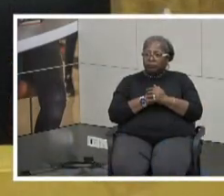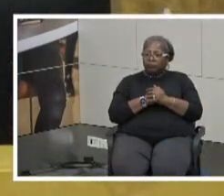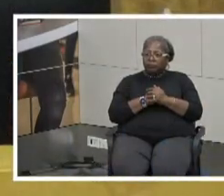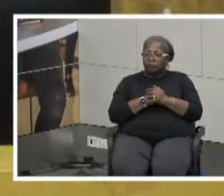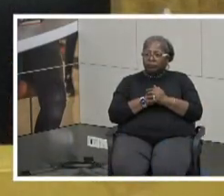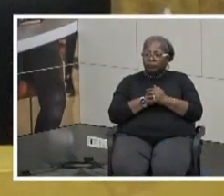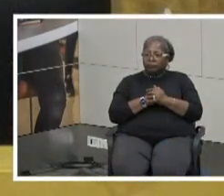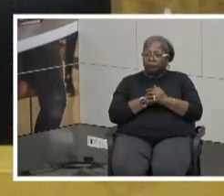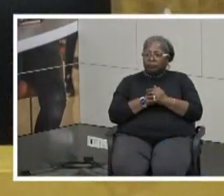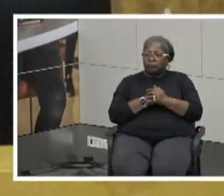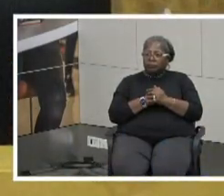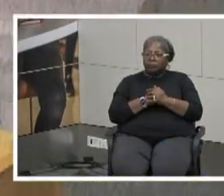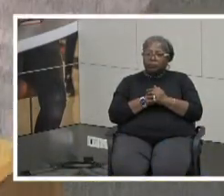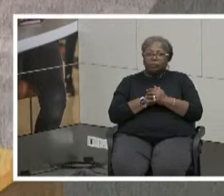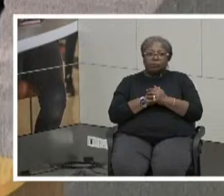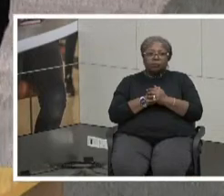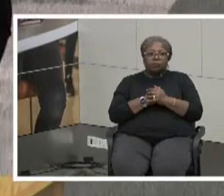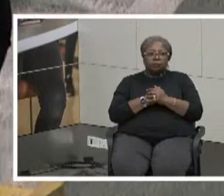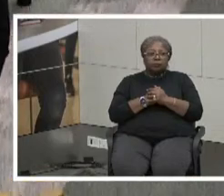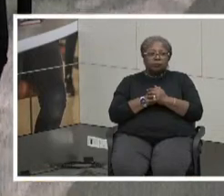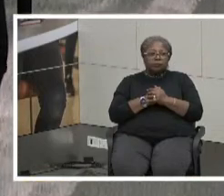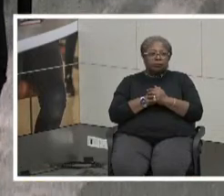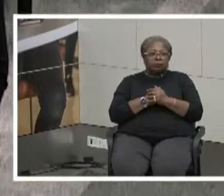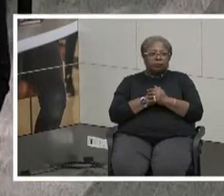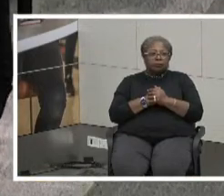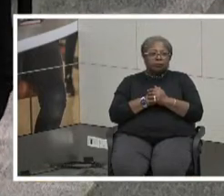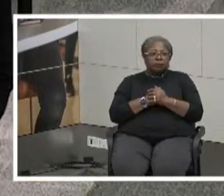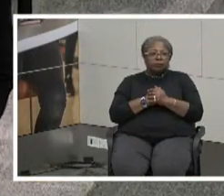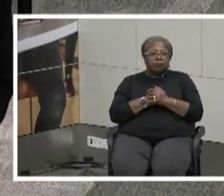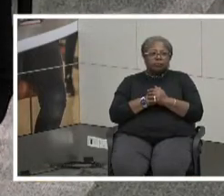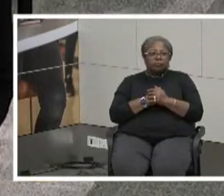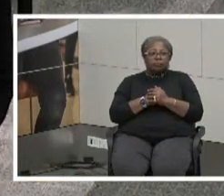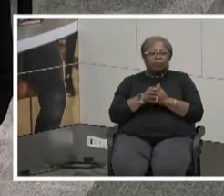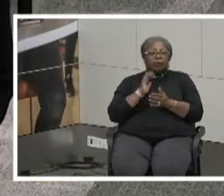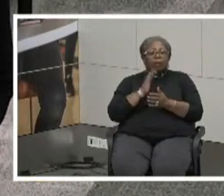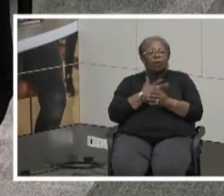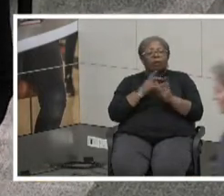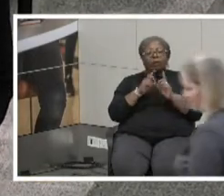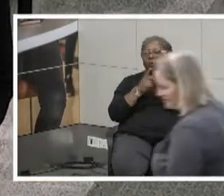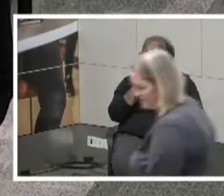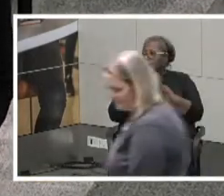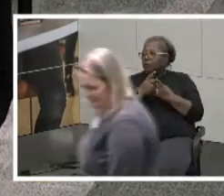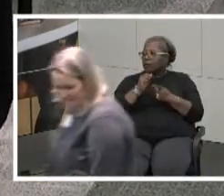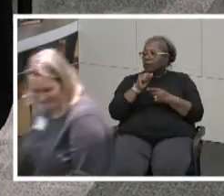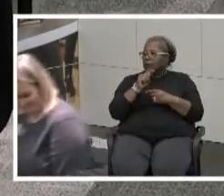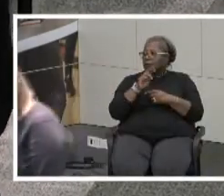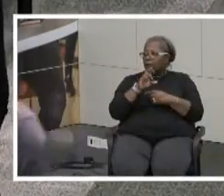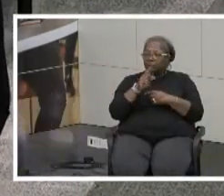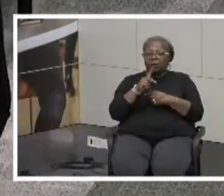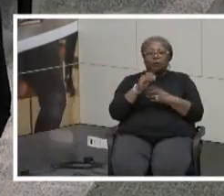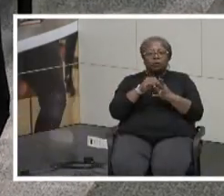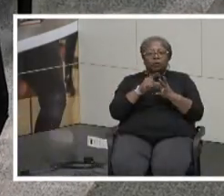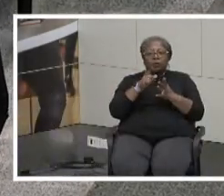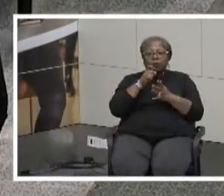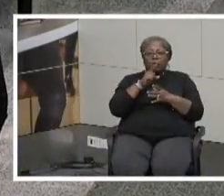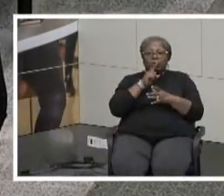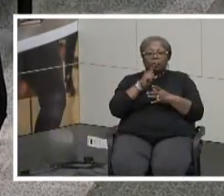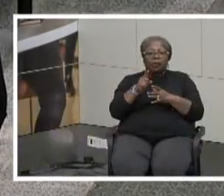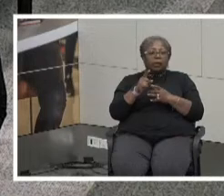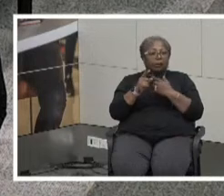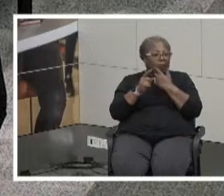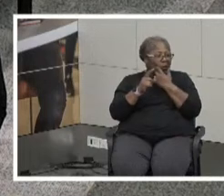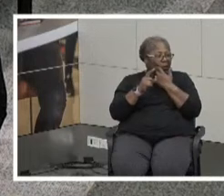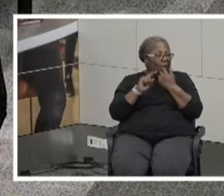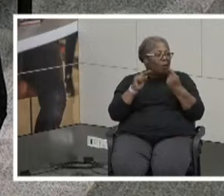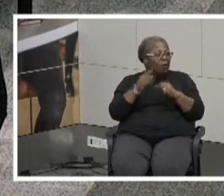you yes ma'am hello Amanda Serena um our district has at risk underserved students who have been let down by the